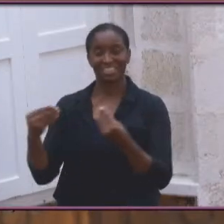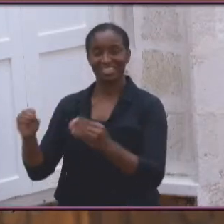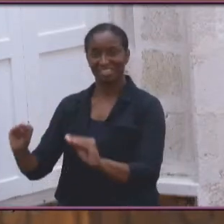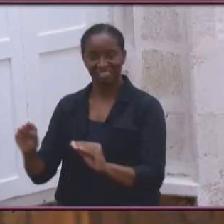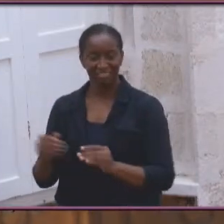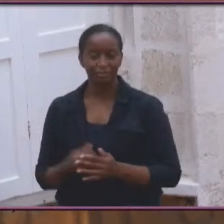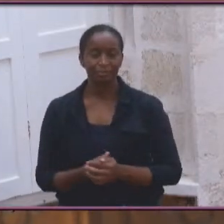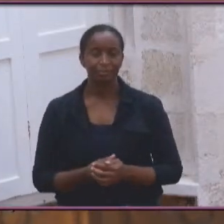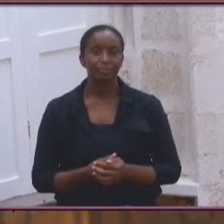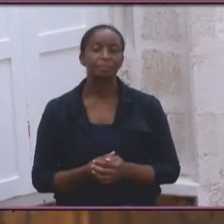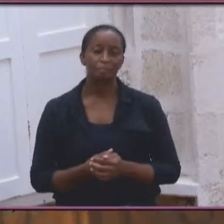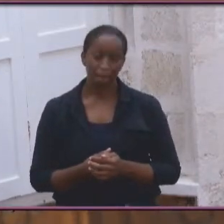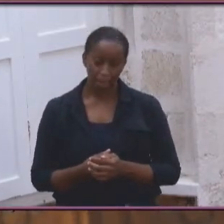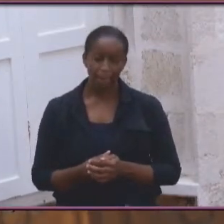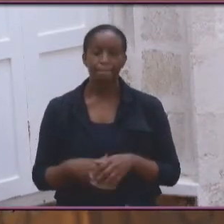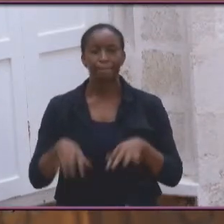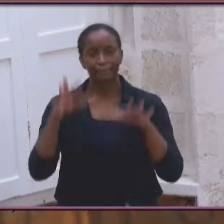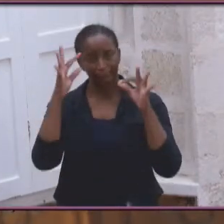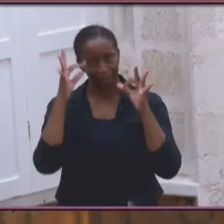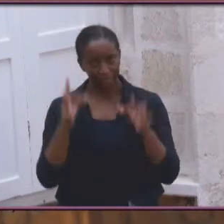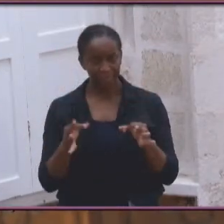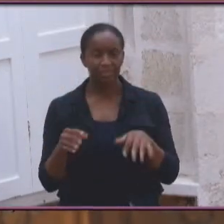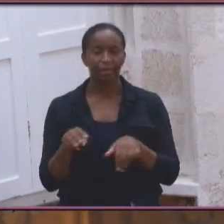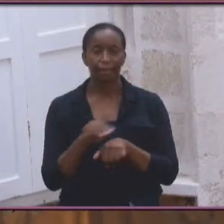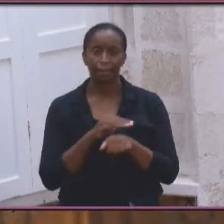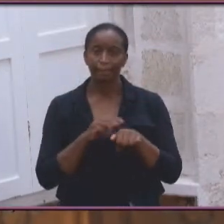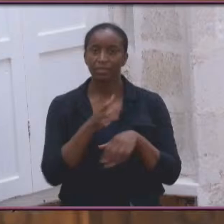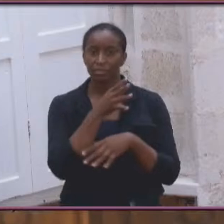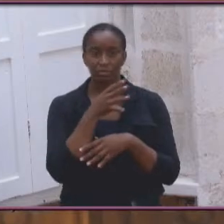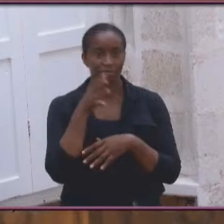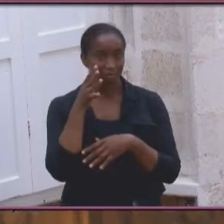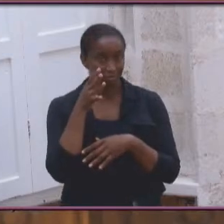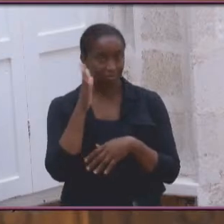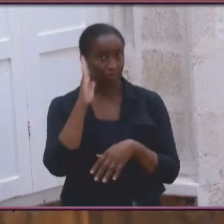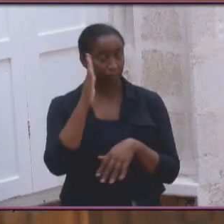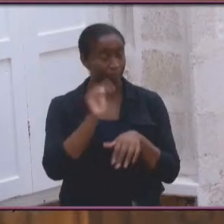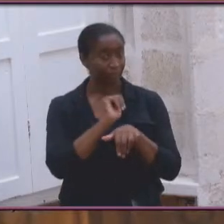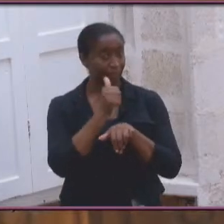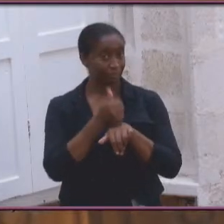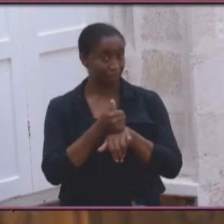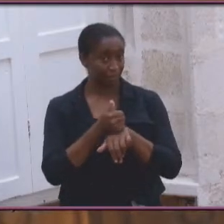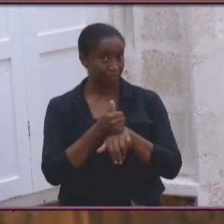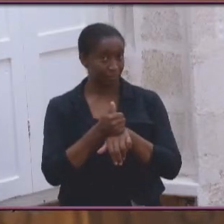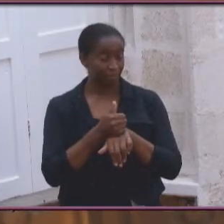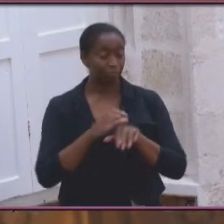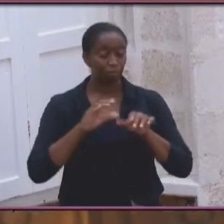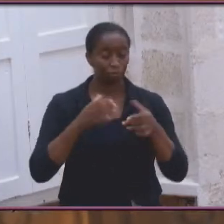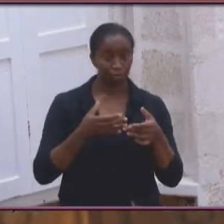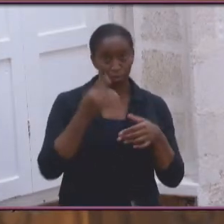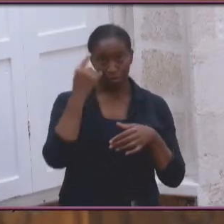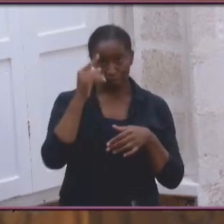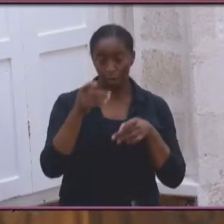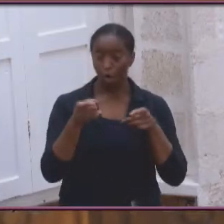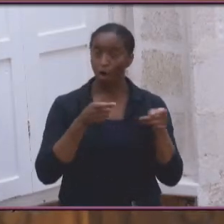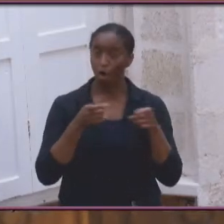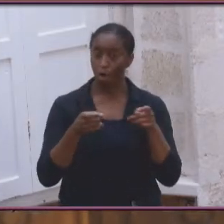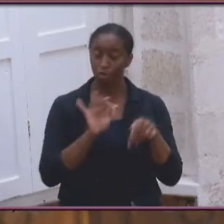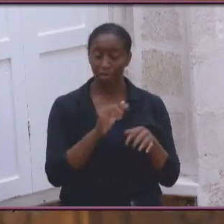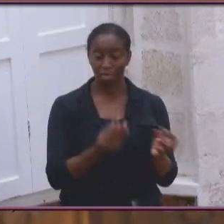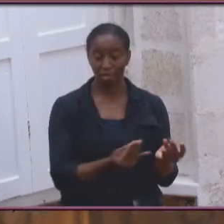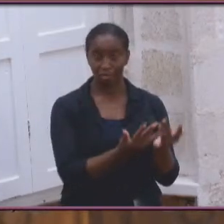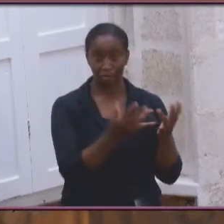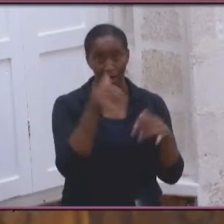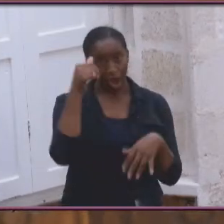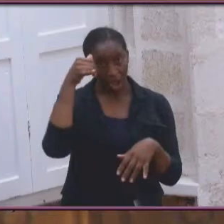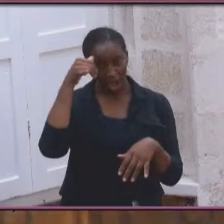Agriculture will take on the responsibility, and they will now have a cowage management unit. Yeah. So that has been